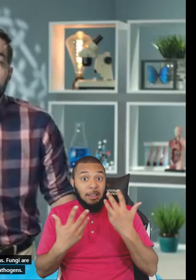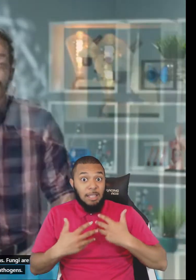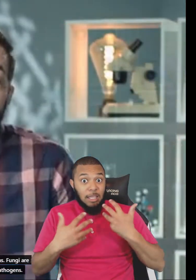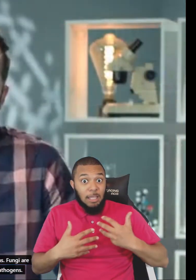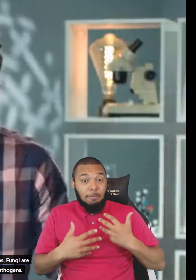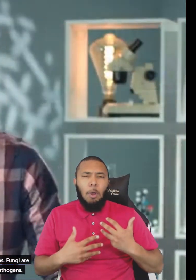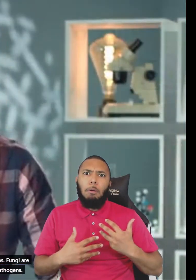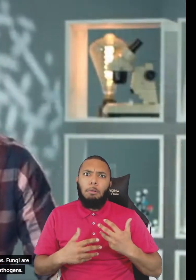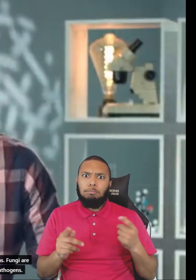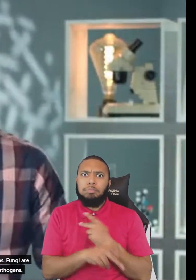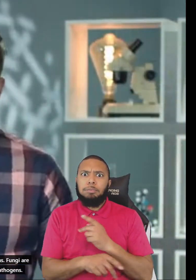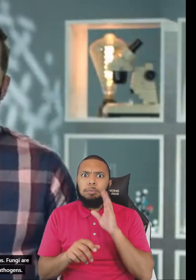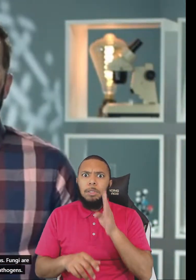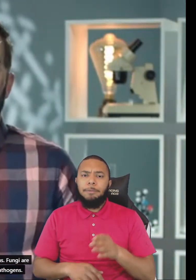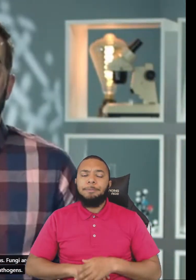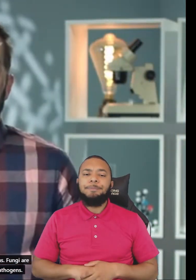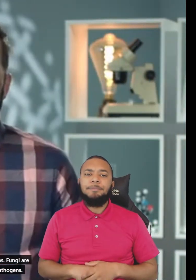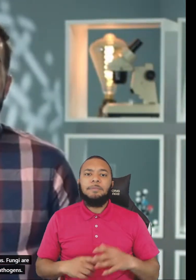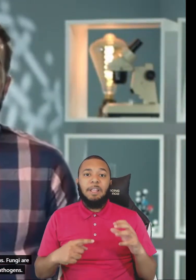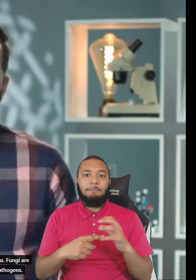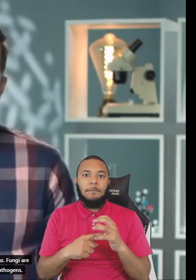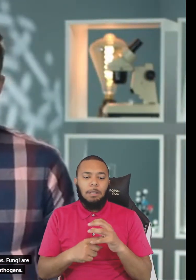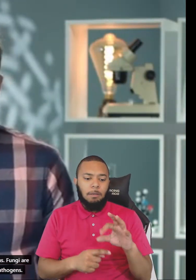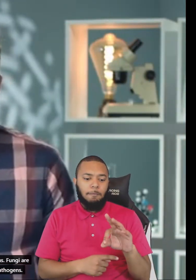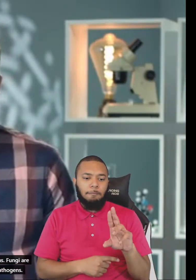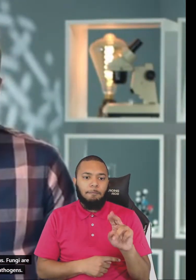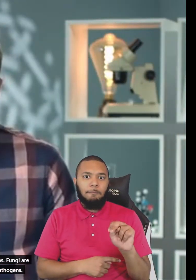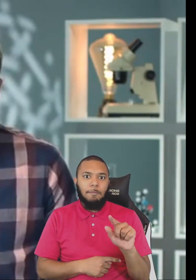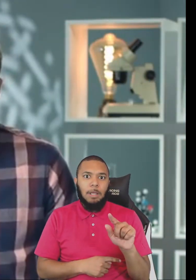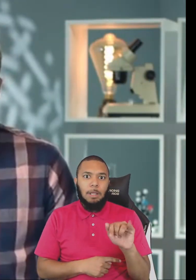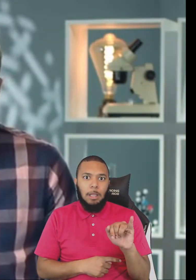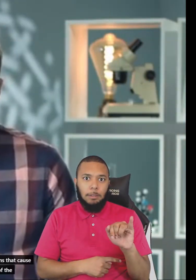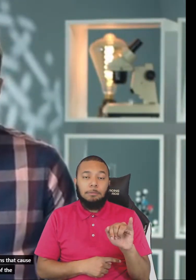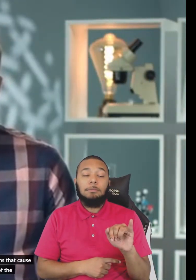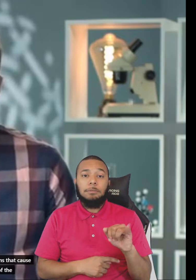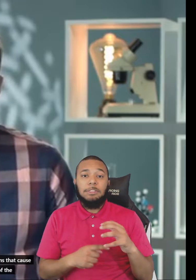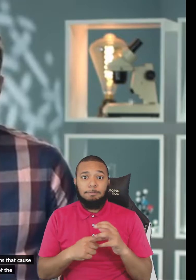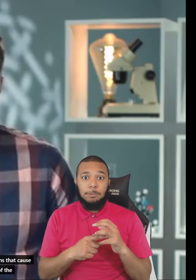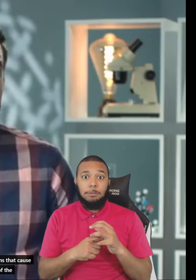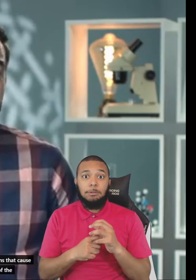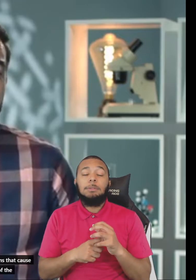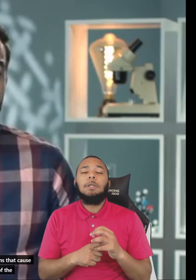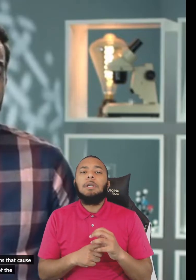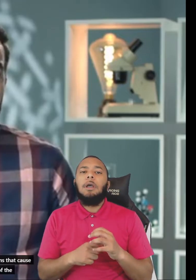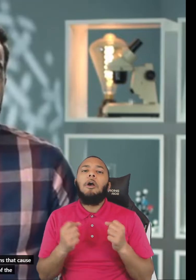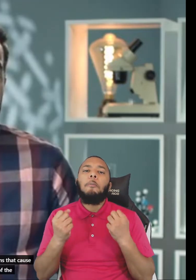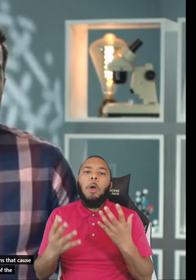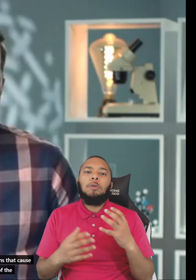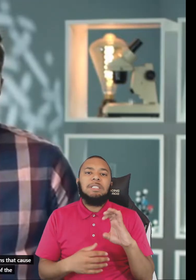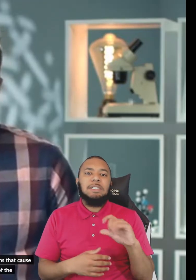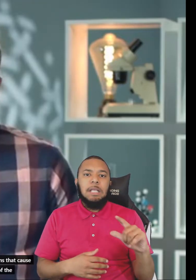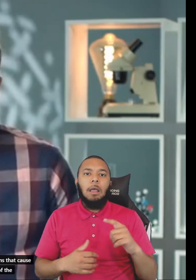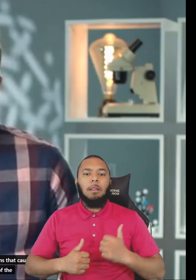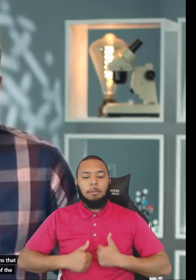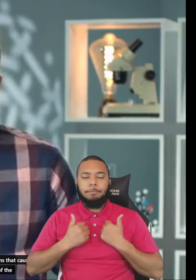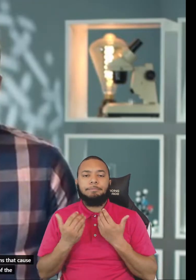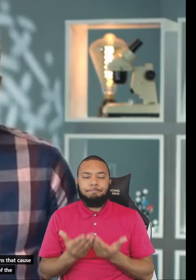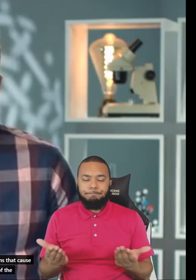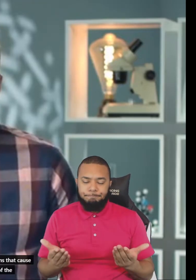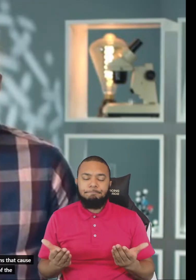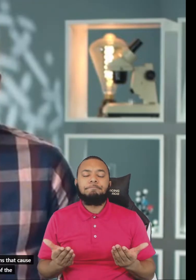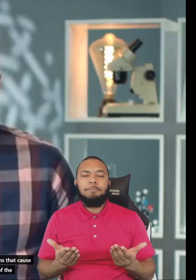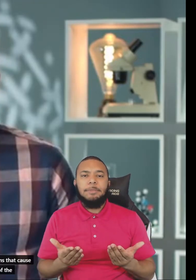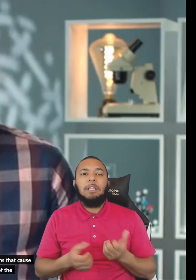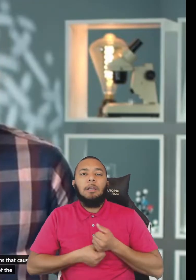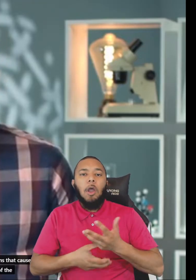problems. Fungi are another group that act as pathogens. Fungi are multicellular organisms that cause